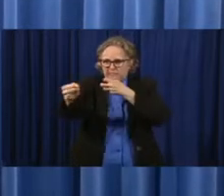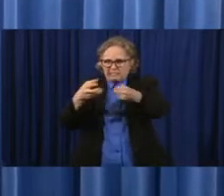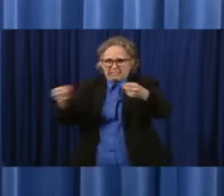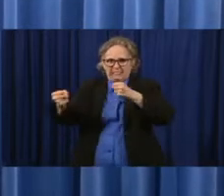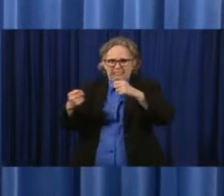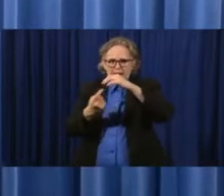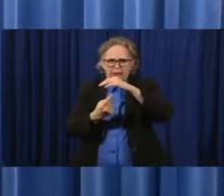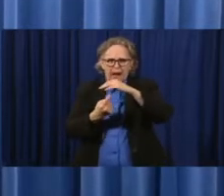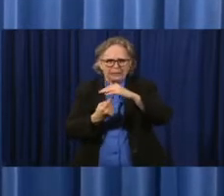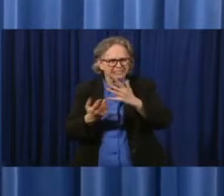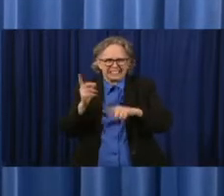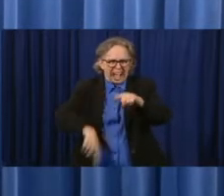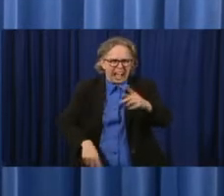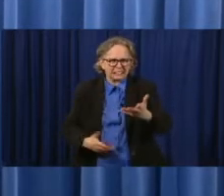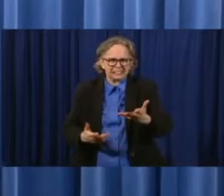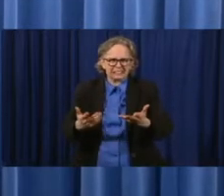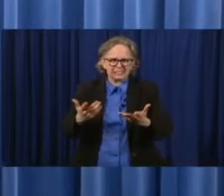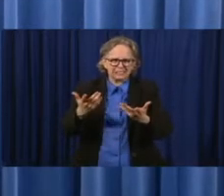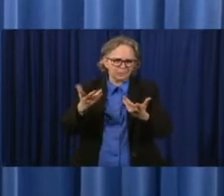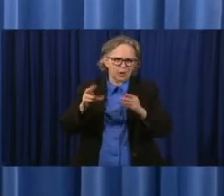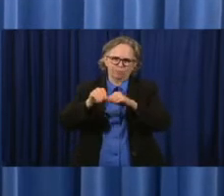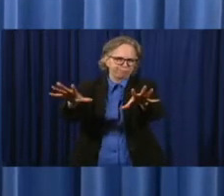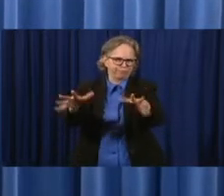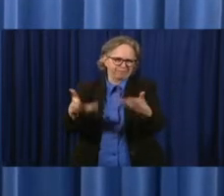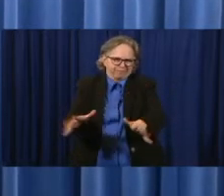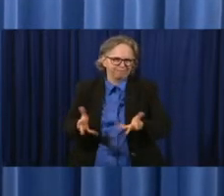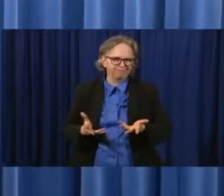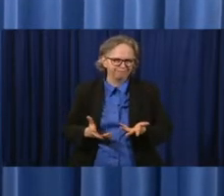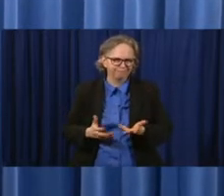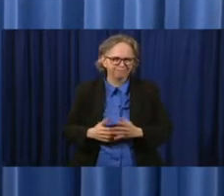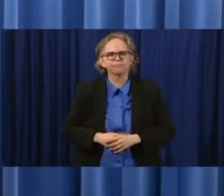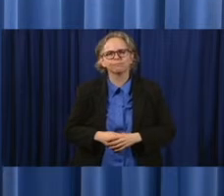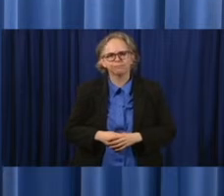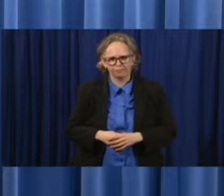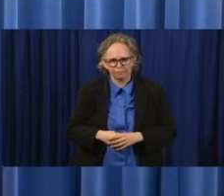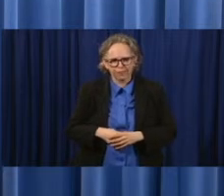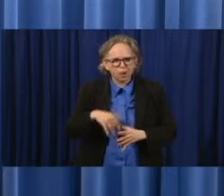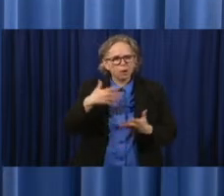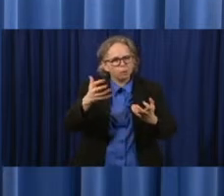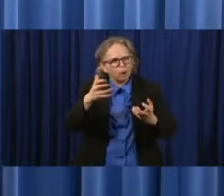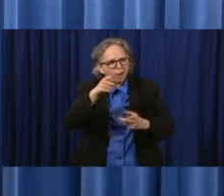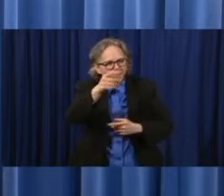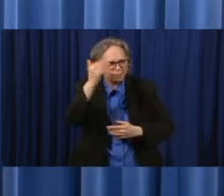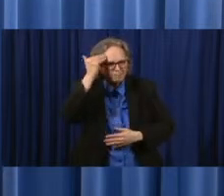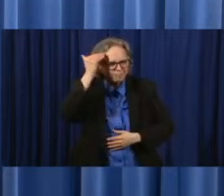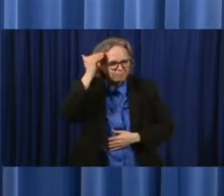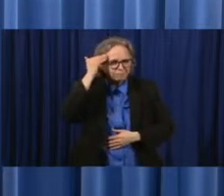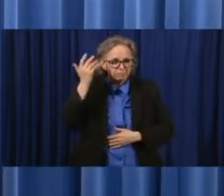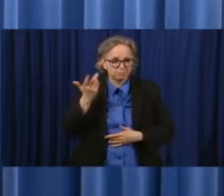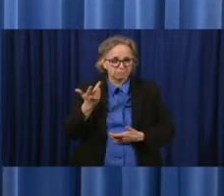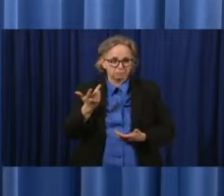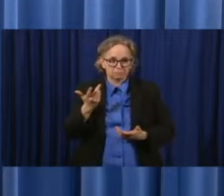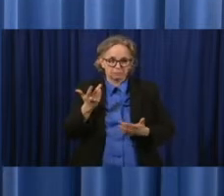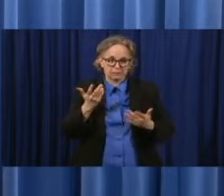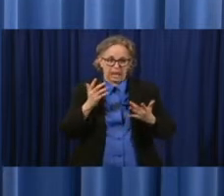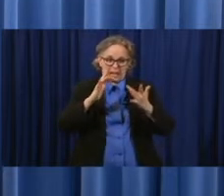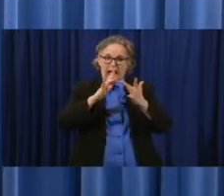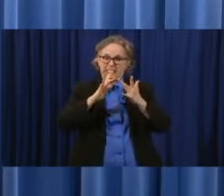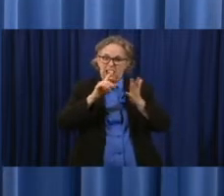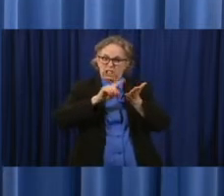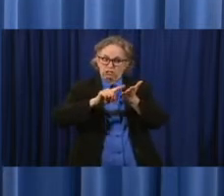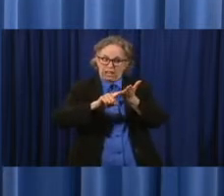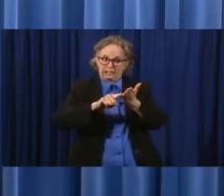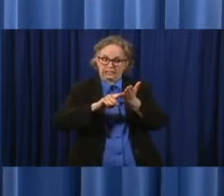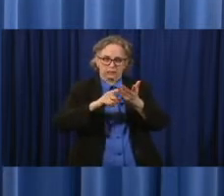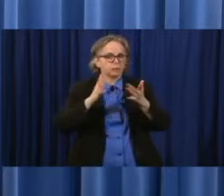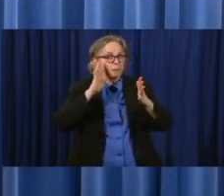Again, this is, I want to assure everyone that the contact tracing is being done. When someone,